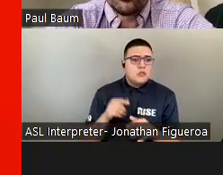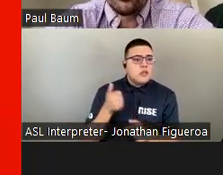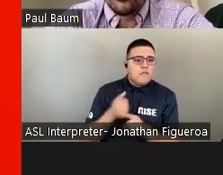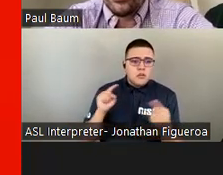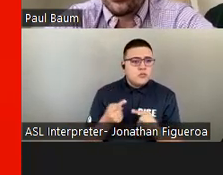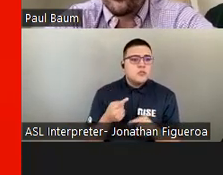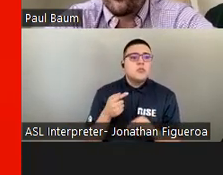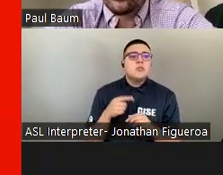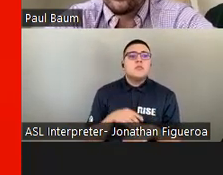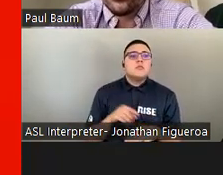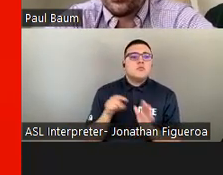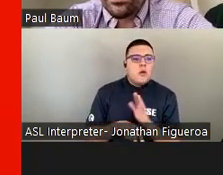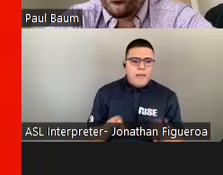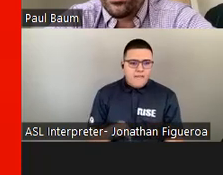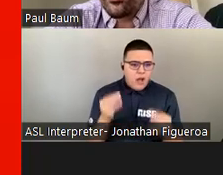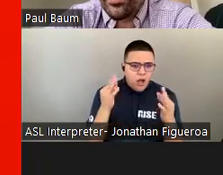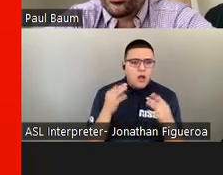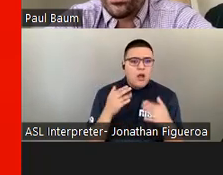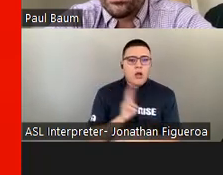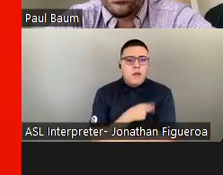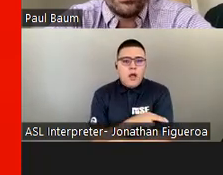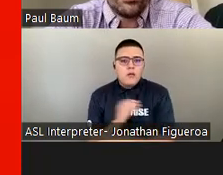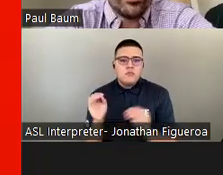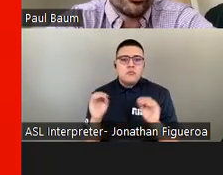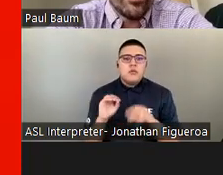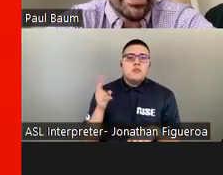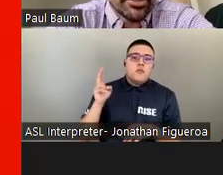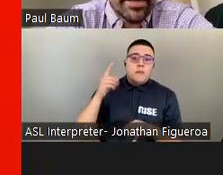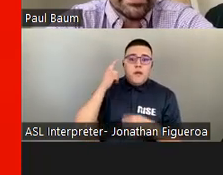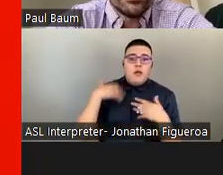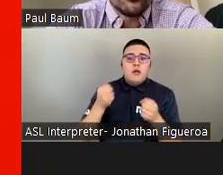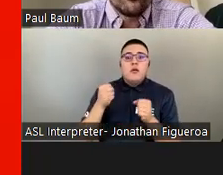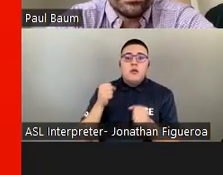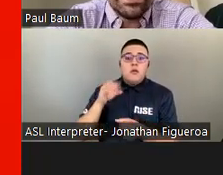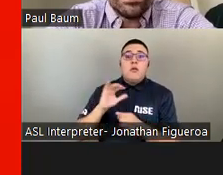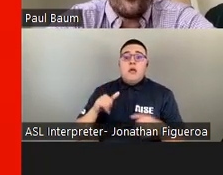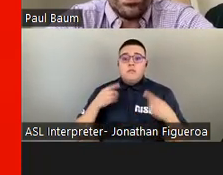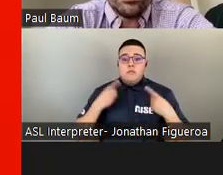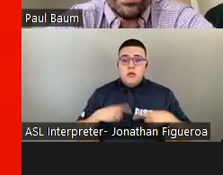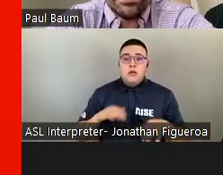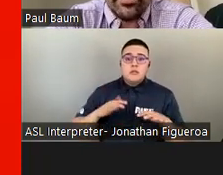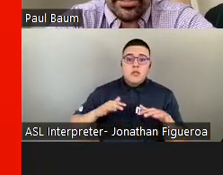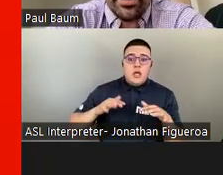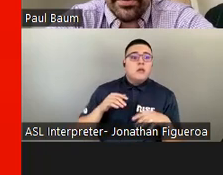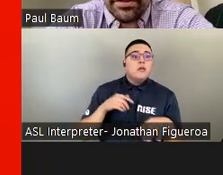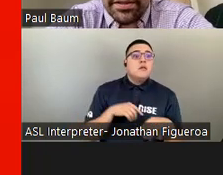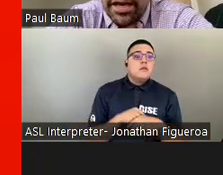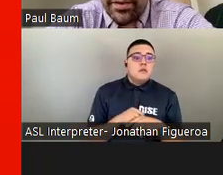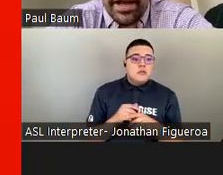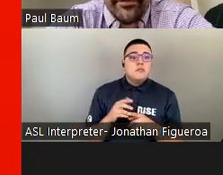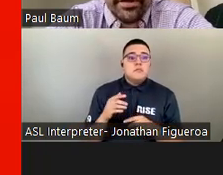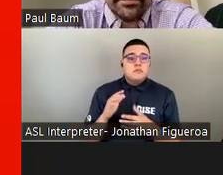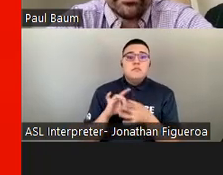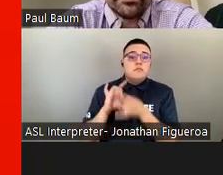hospitalization. A history of mental illness, including depression, anxiety, and post-traumatic stress, was significantly associated with